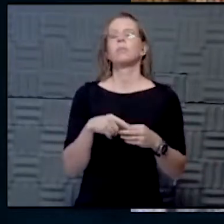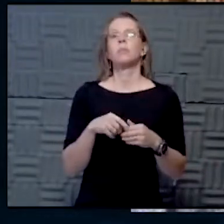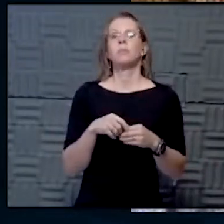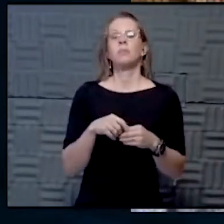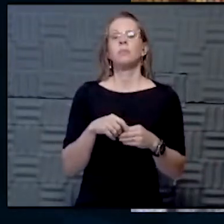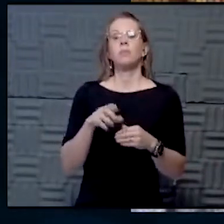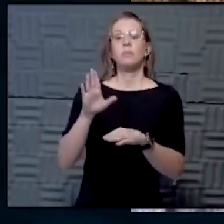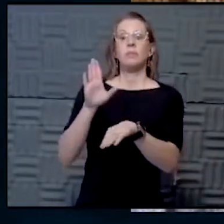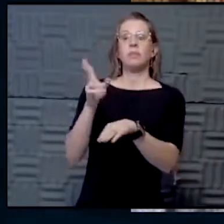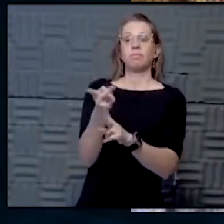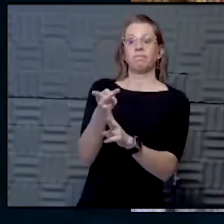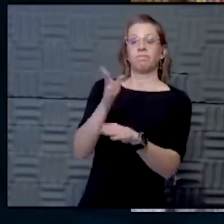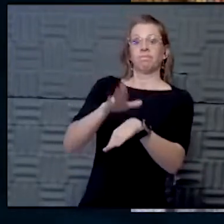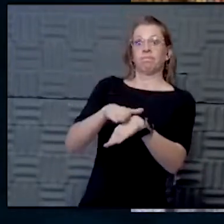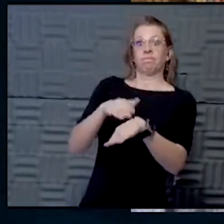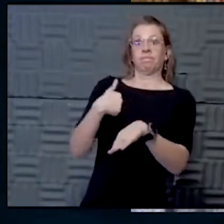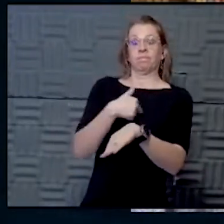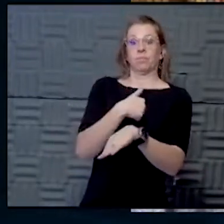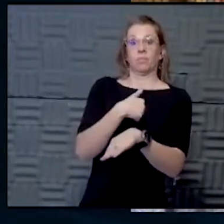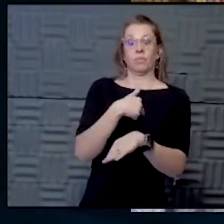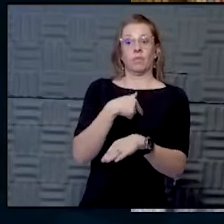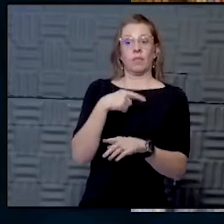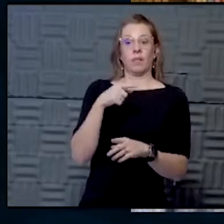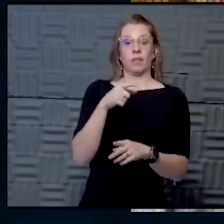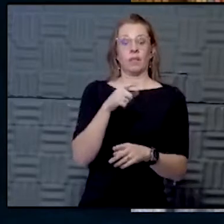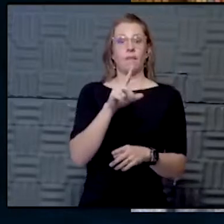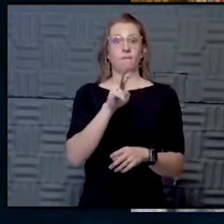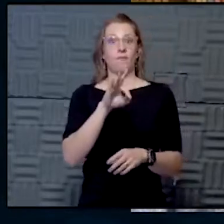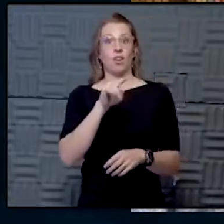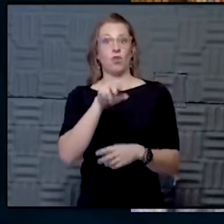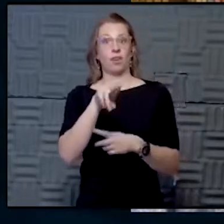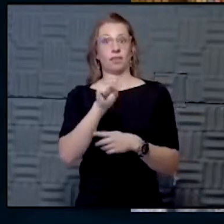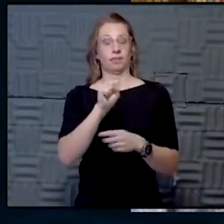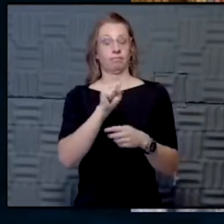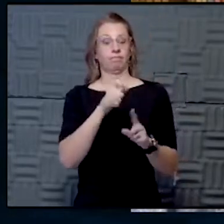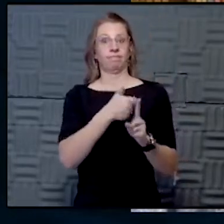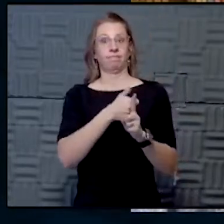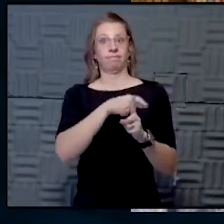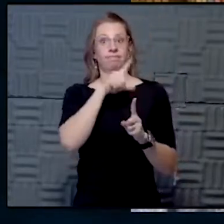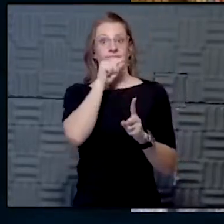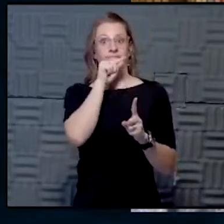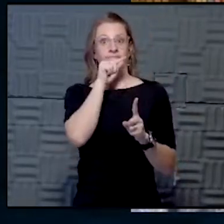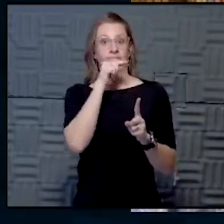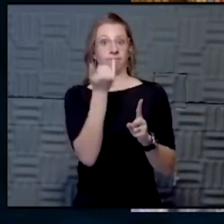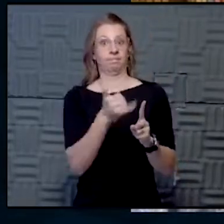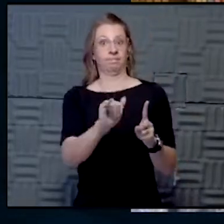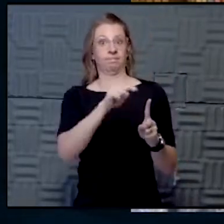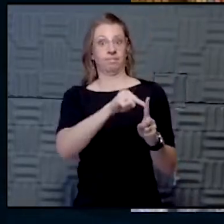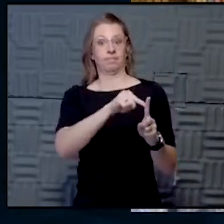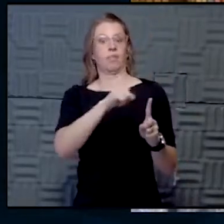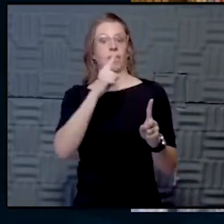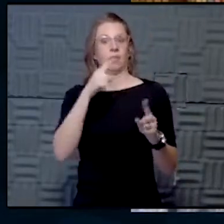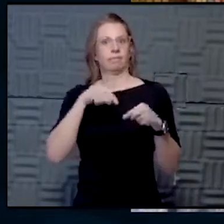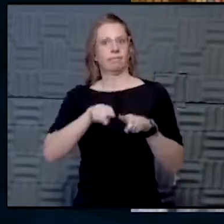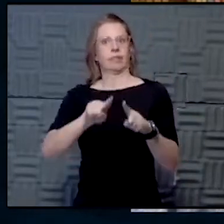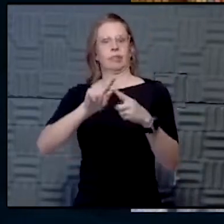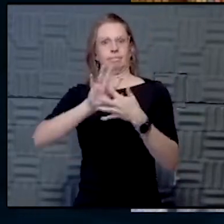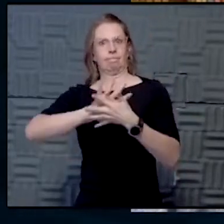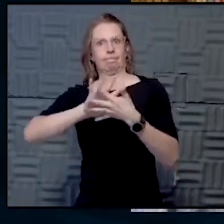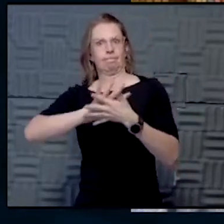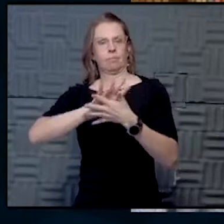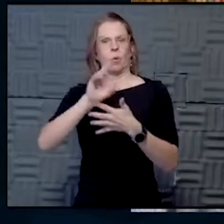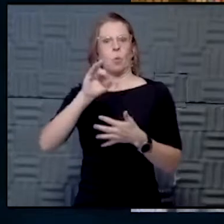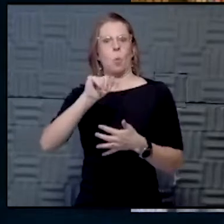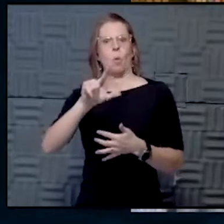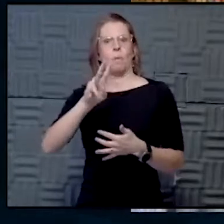were our canary in the coal mine as it pertains to mental health. Those experts here today are Justin Hoover,